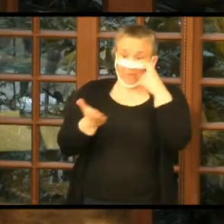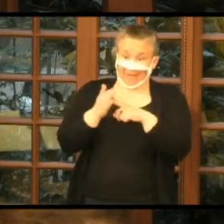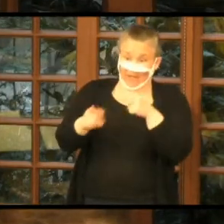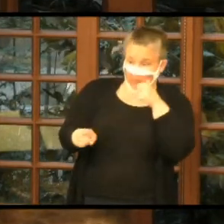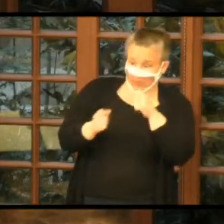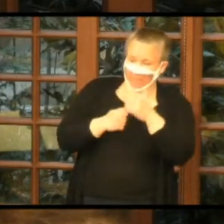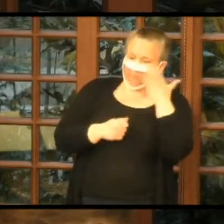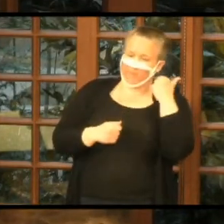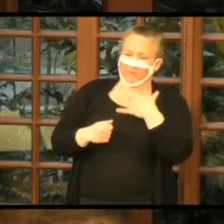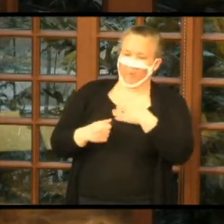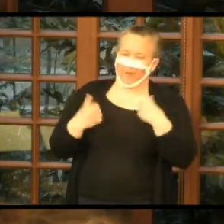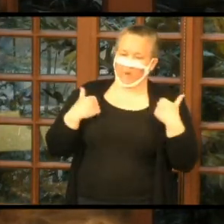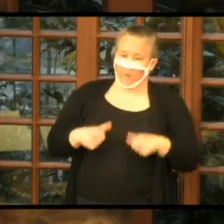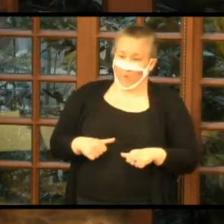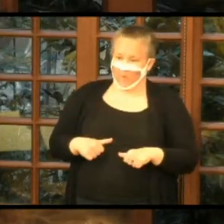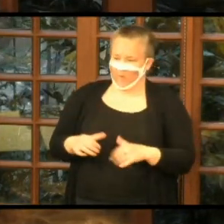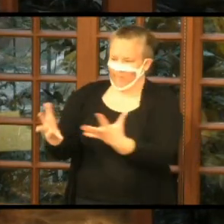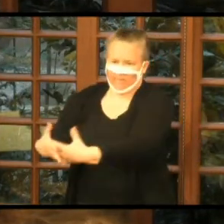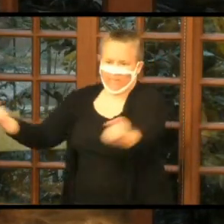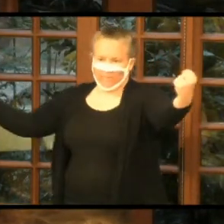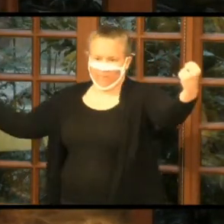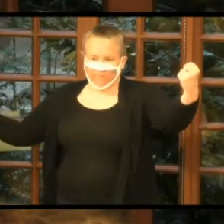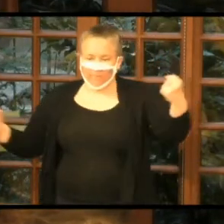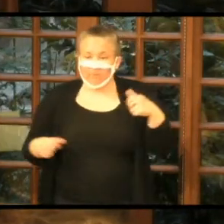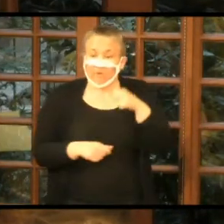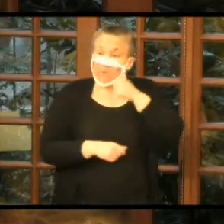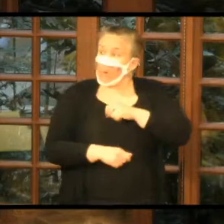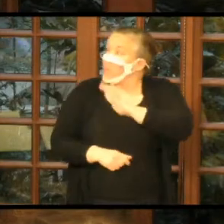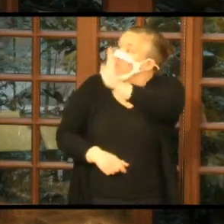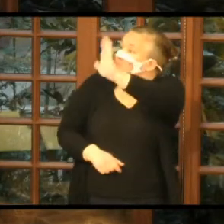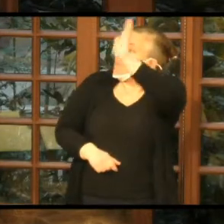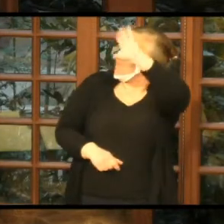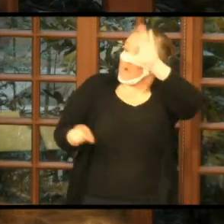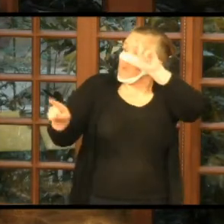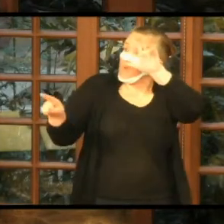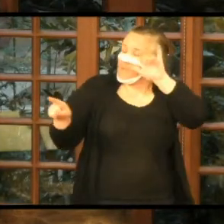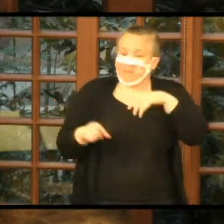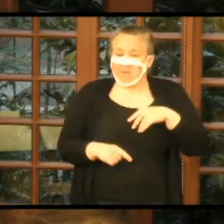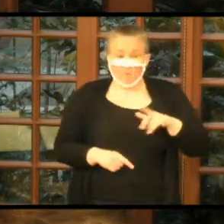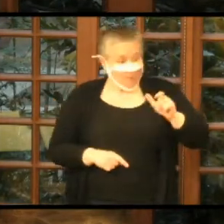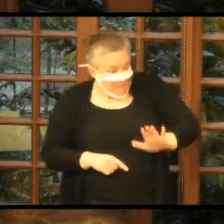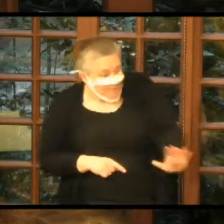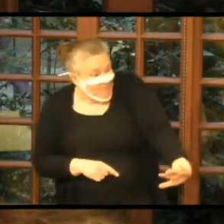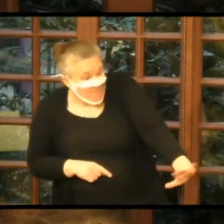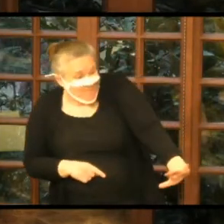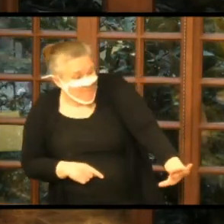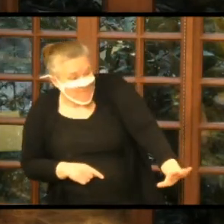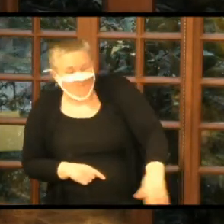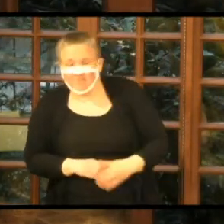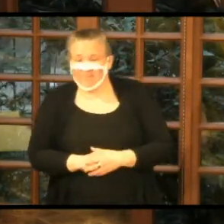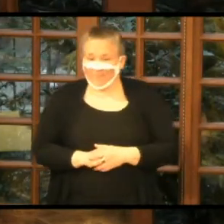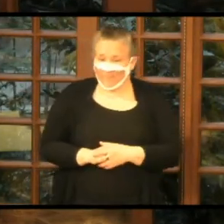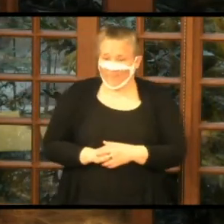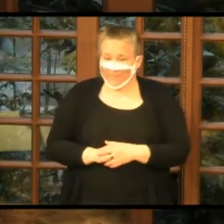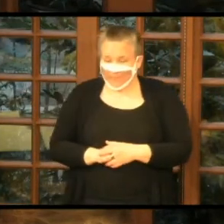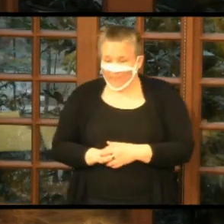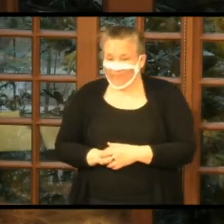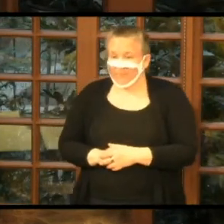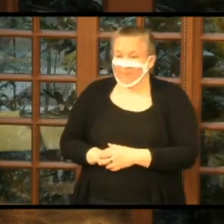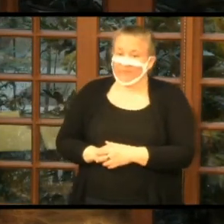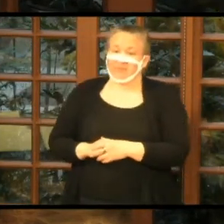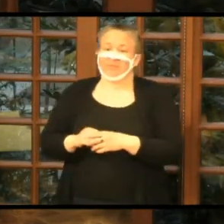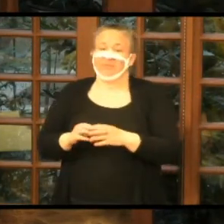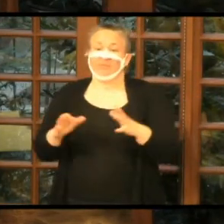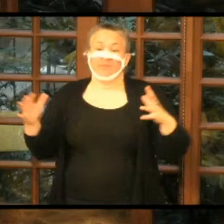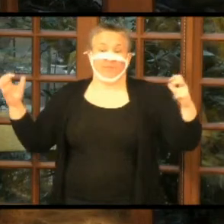girl in the white coat that they were separated. The girl waved goodbye to Lucy, and Lucy waved back. When they were reunited,